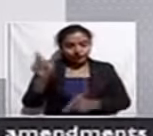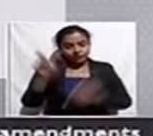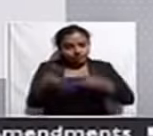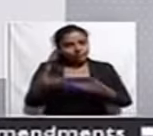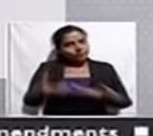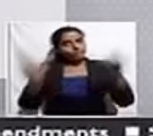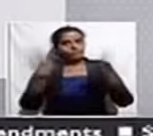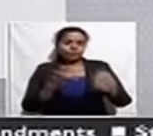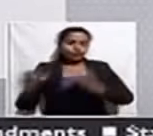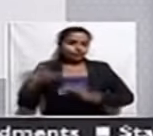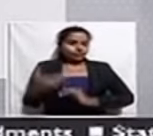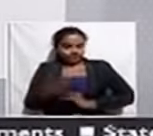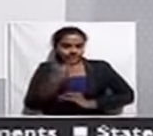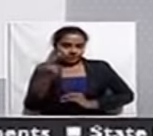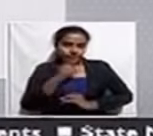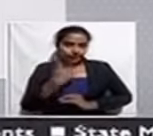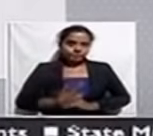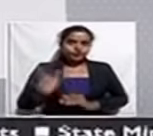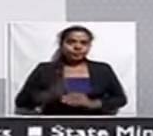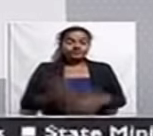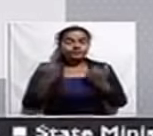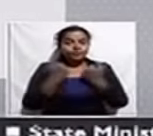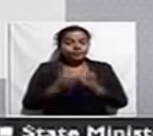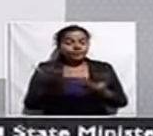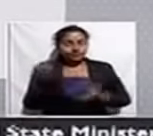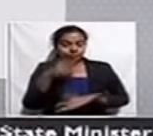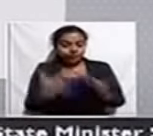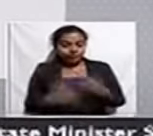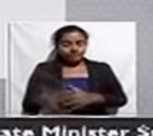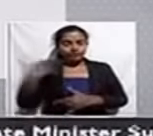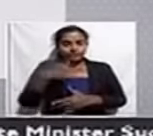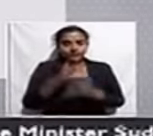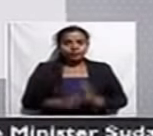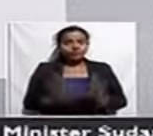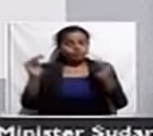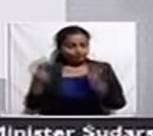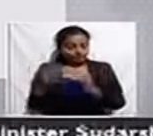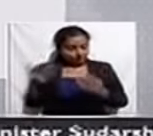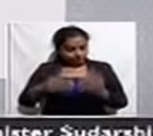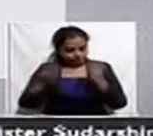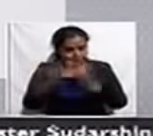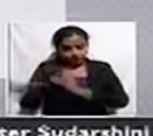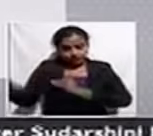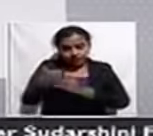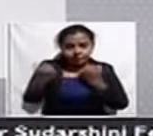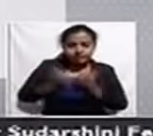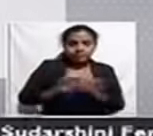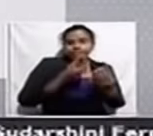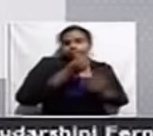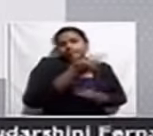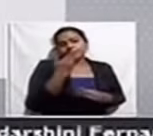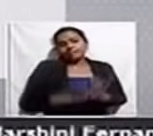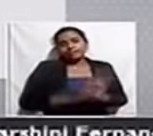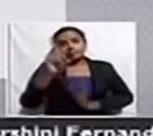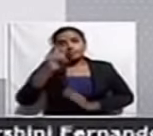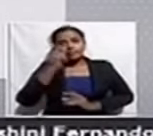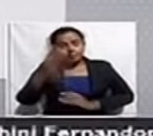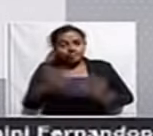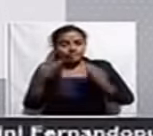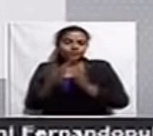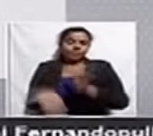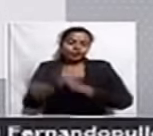food supplies, but only one person can leave home at any one time for these purposes. Gatherings of more than four people